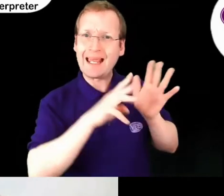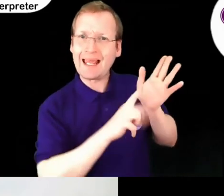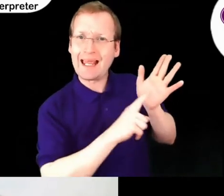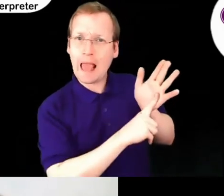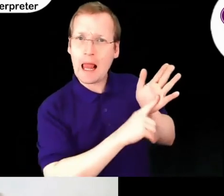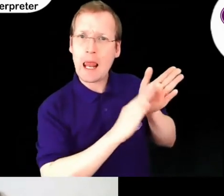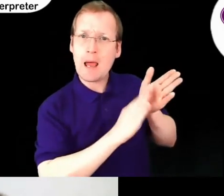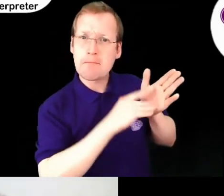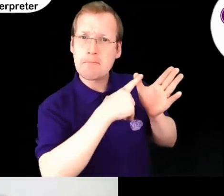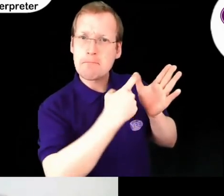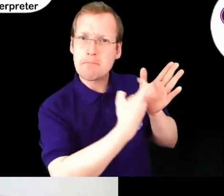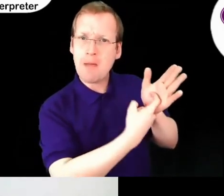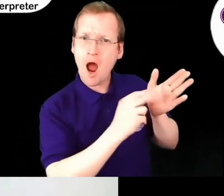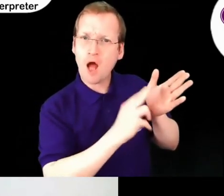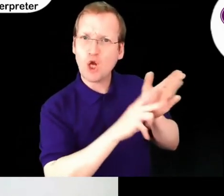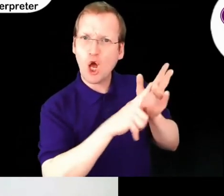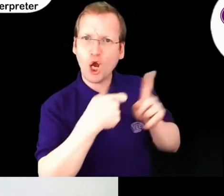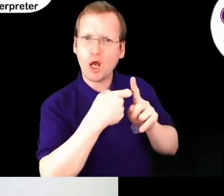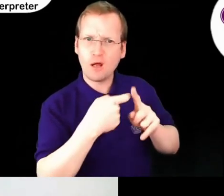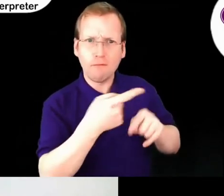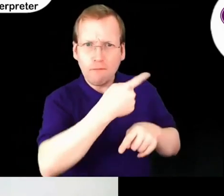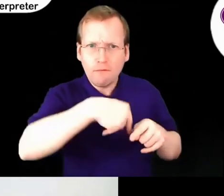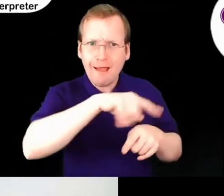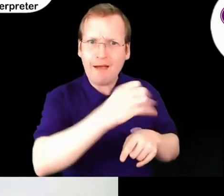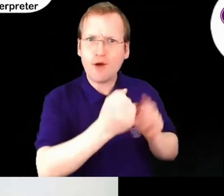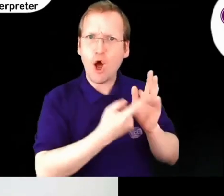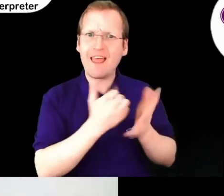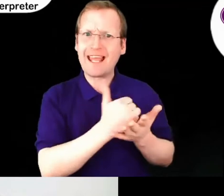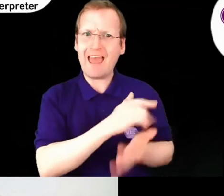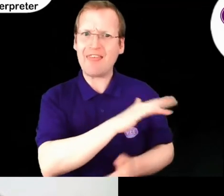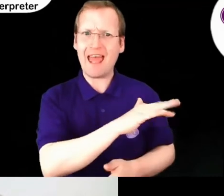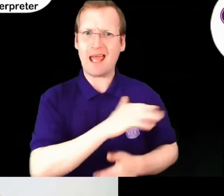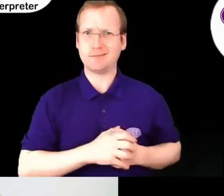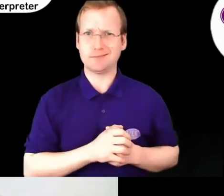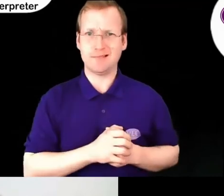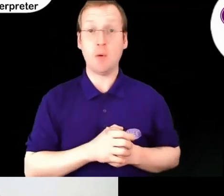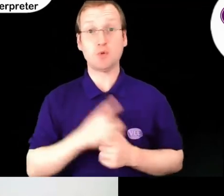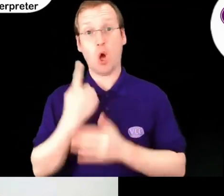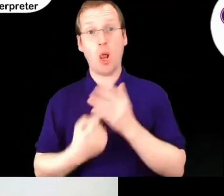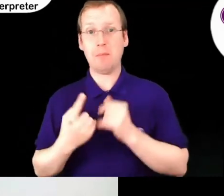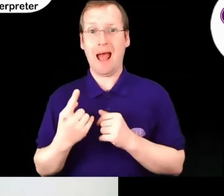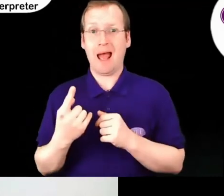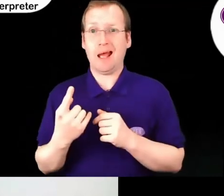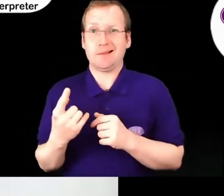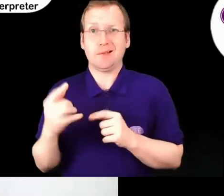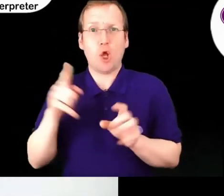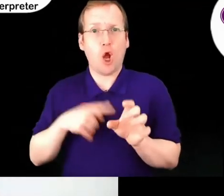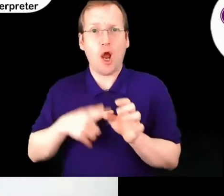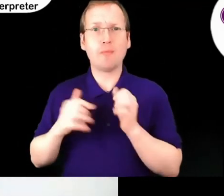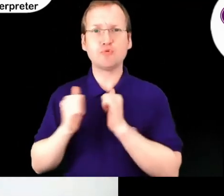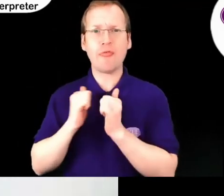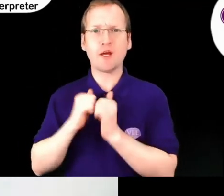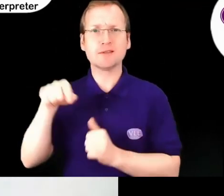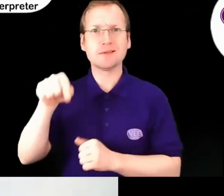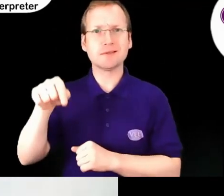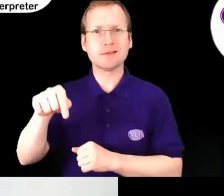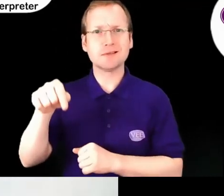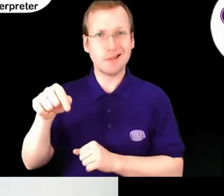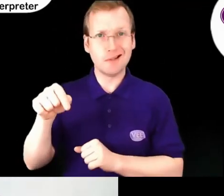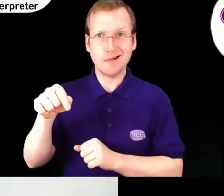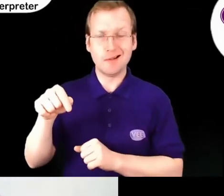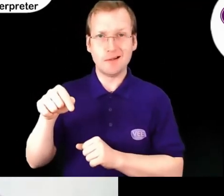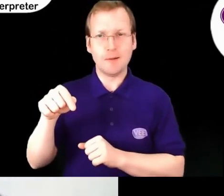is there any other gay in Kilmarnock? The first other gay I met in Kilmarnock was my wee brother, one of my wee brothers, you know, who turned out, my mother